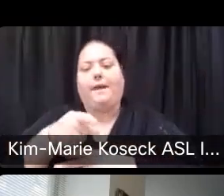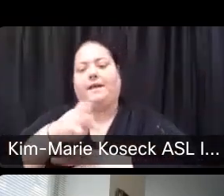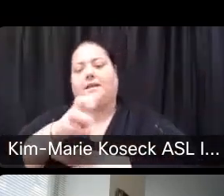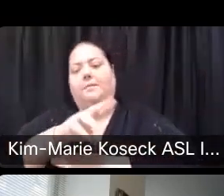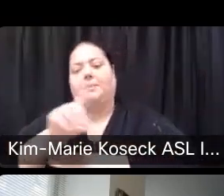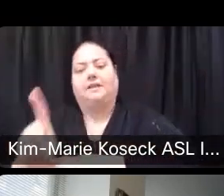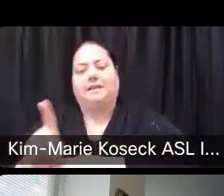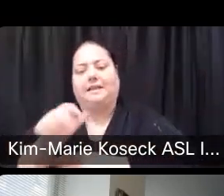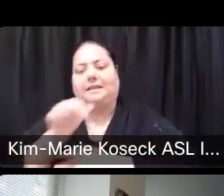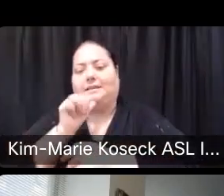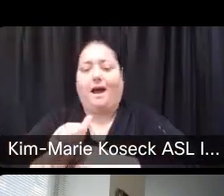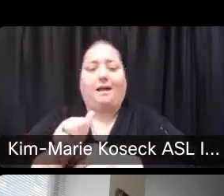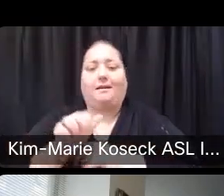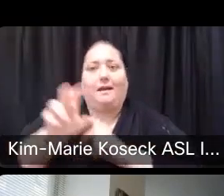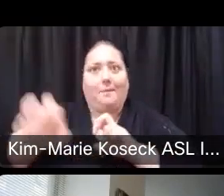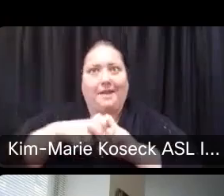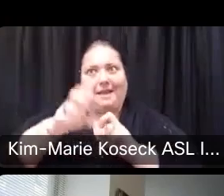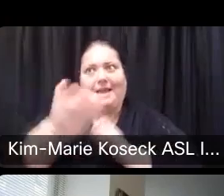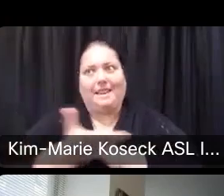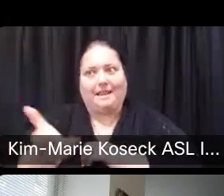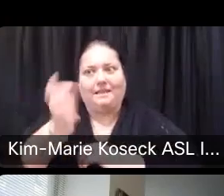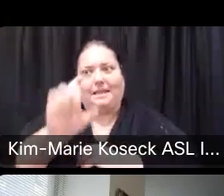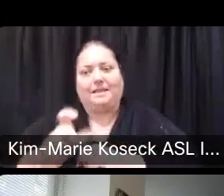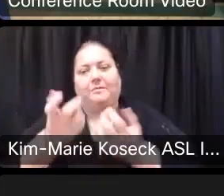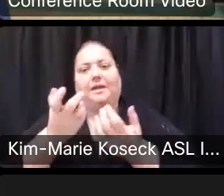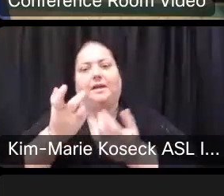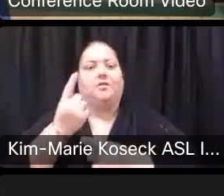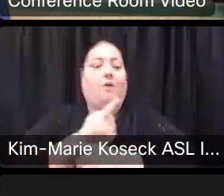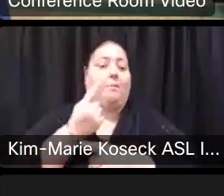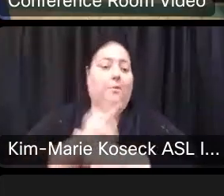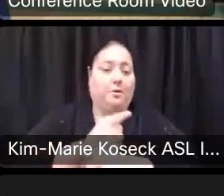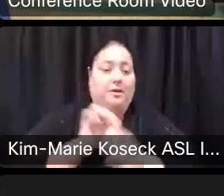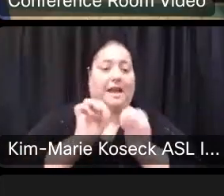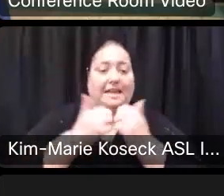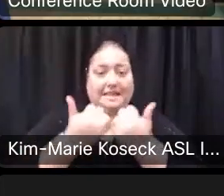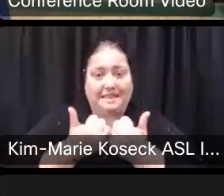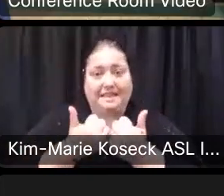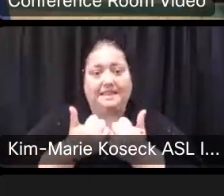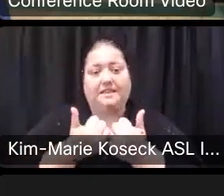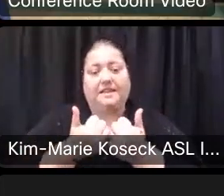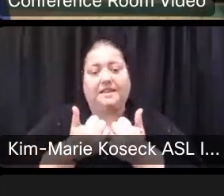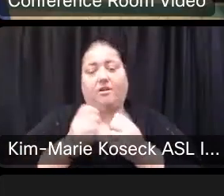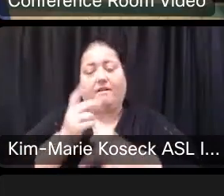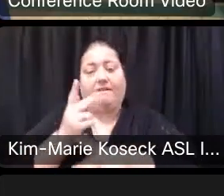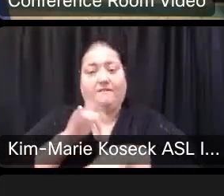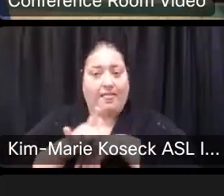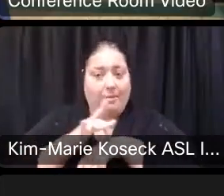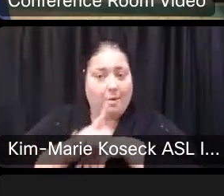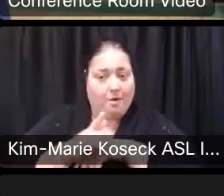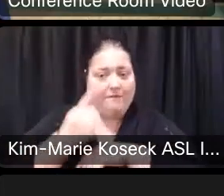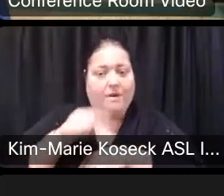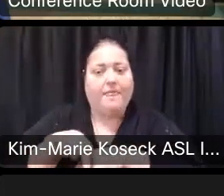site isn't updated. Those things need to be updated with the proper agencies that are out there and available.